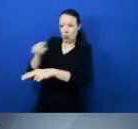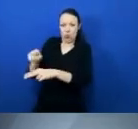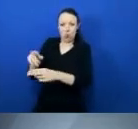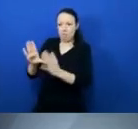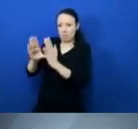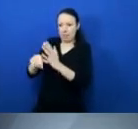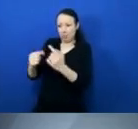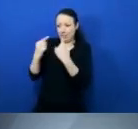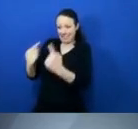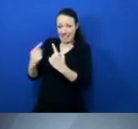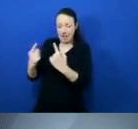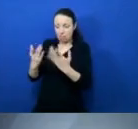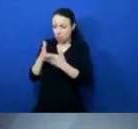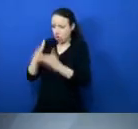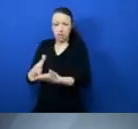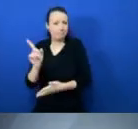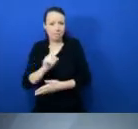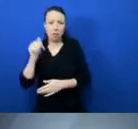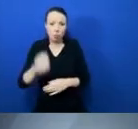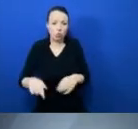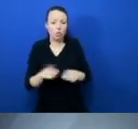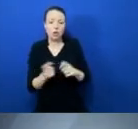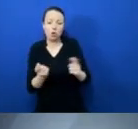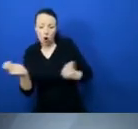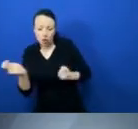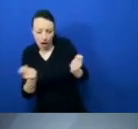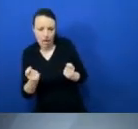It's simply impossible. Those processes have to be